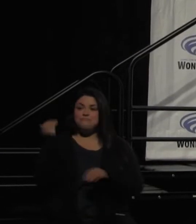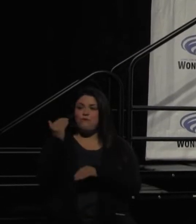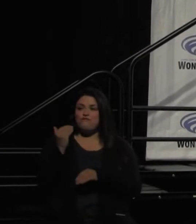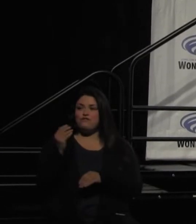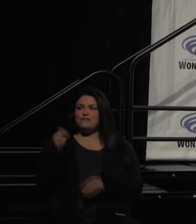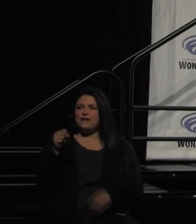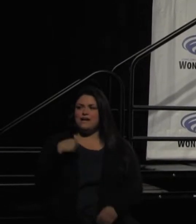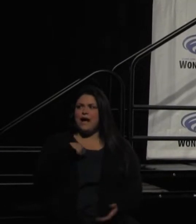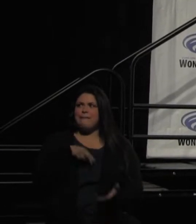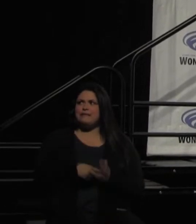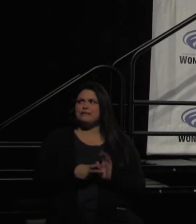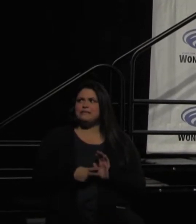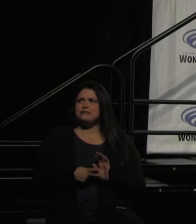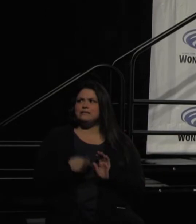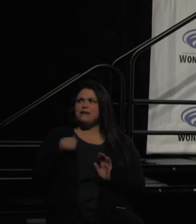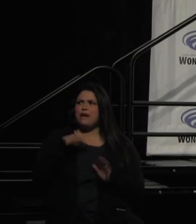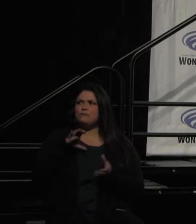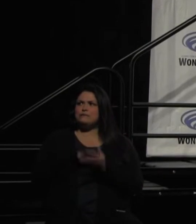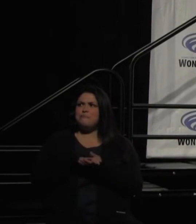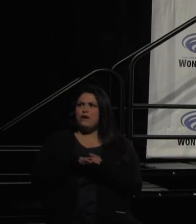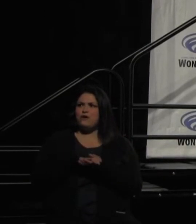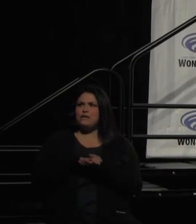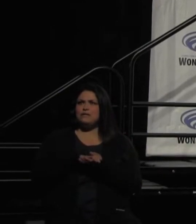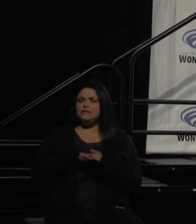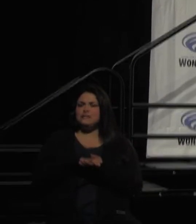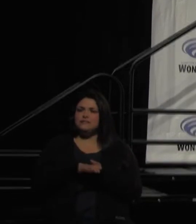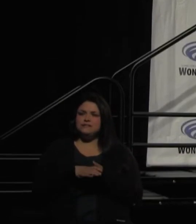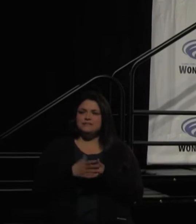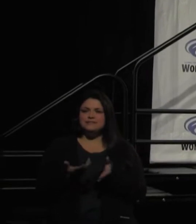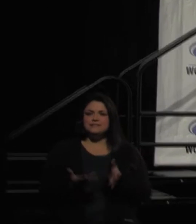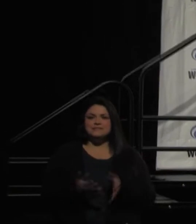I mean, I was married in between, but...